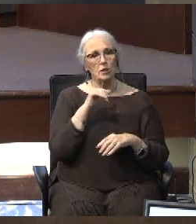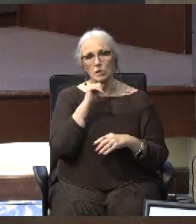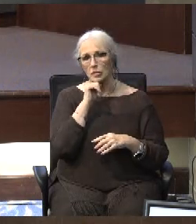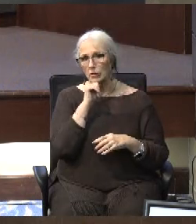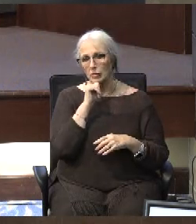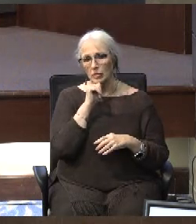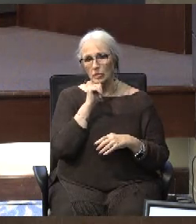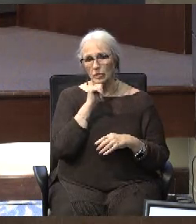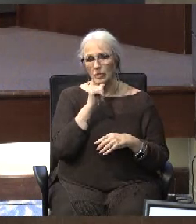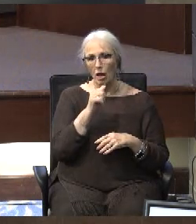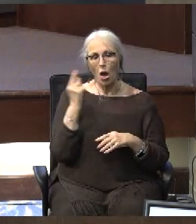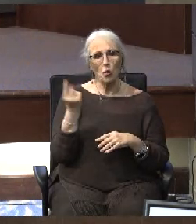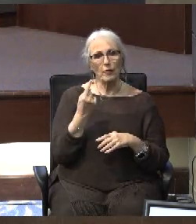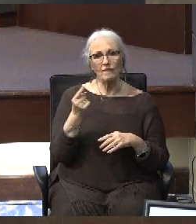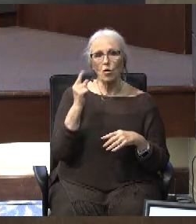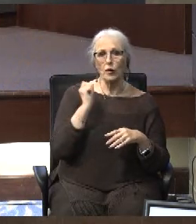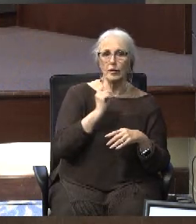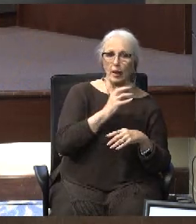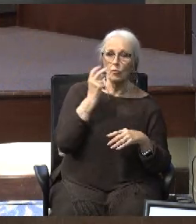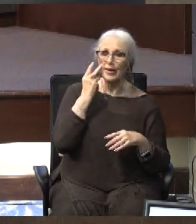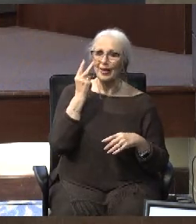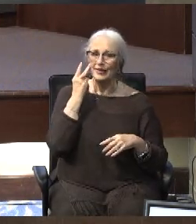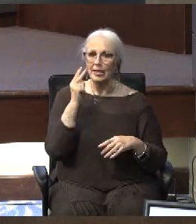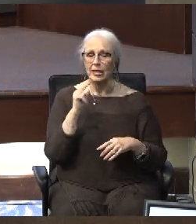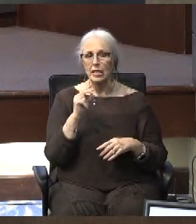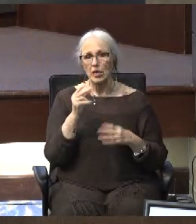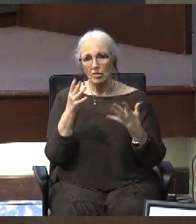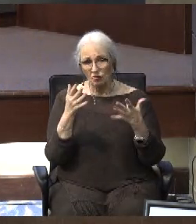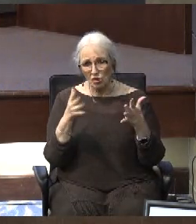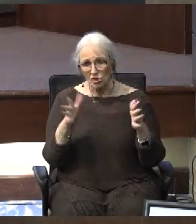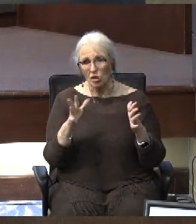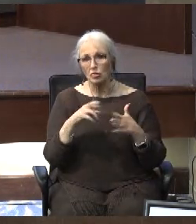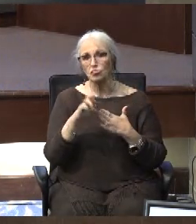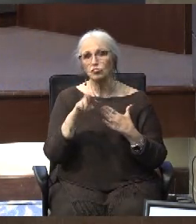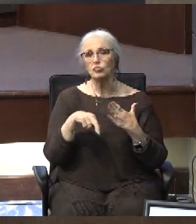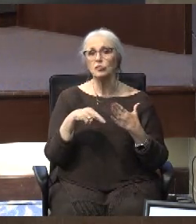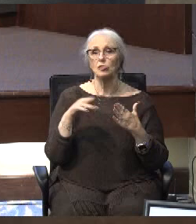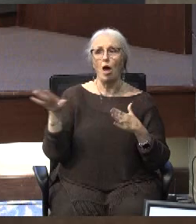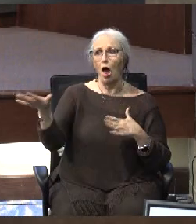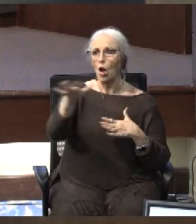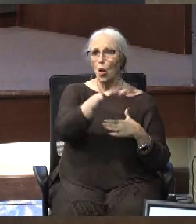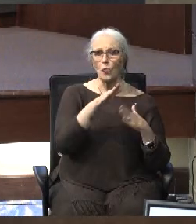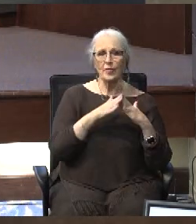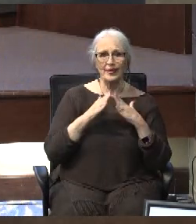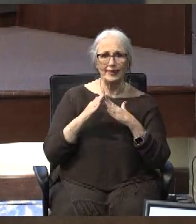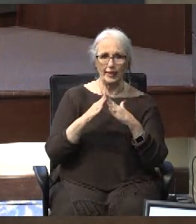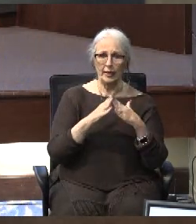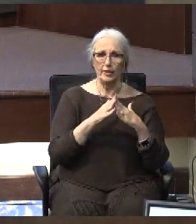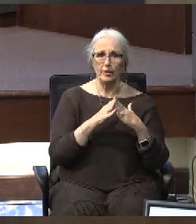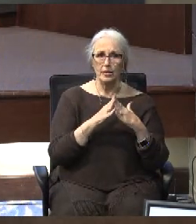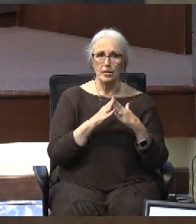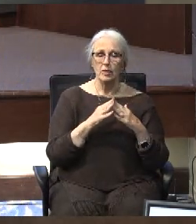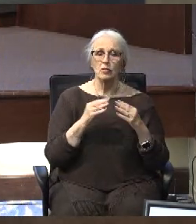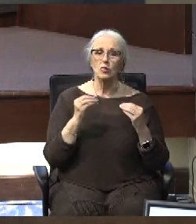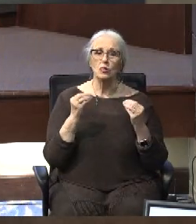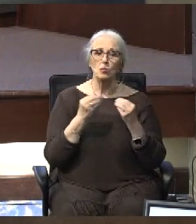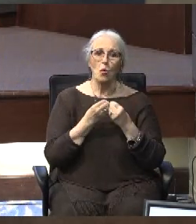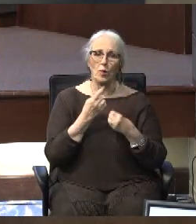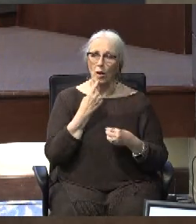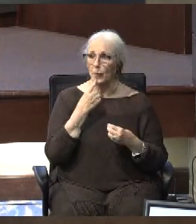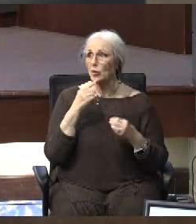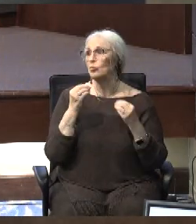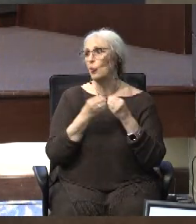on staff, but when I look at the outcomes across the city and the blight, and I'm going to get to this in some more comment and questions,